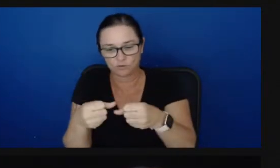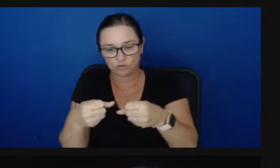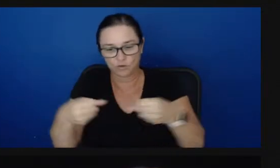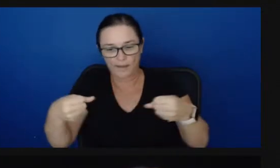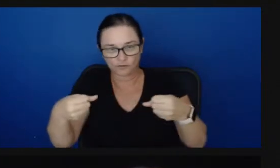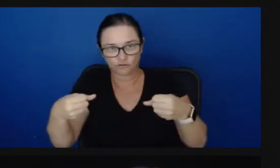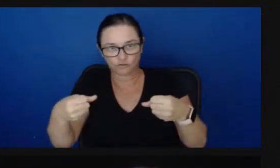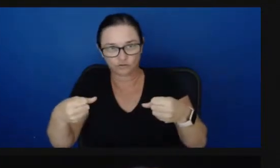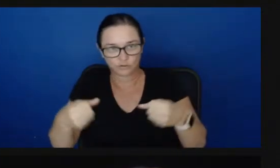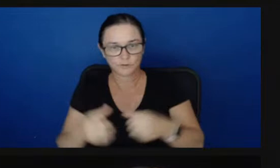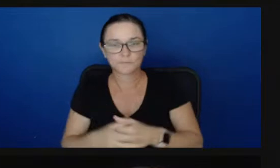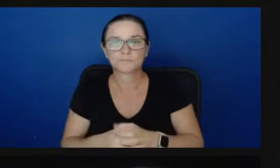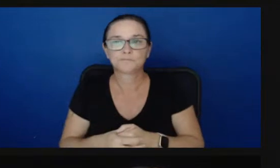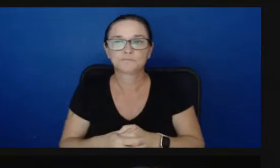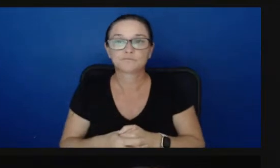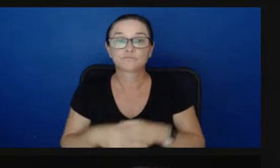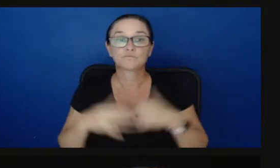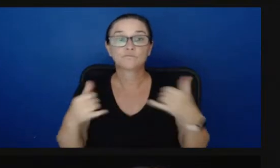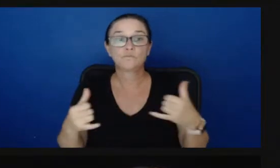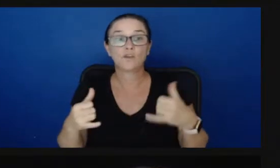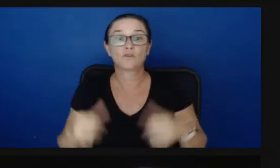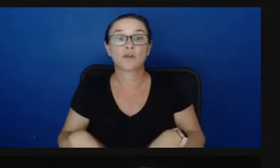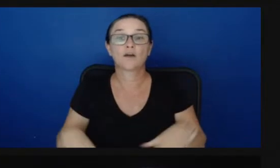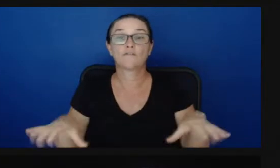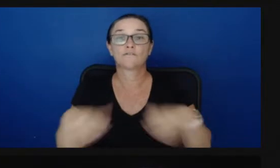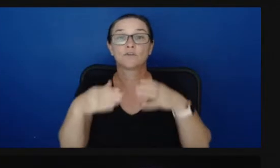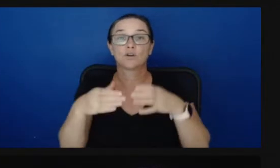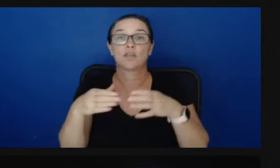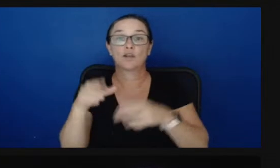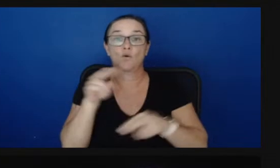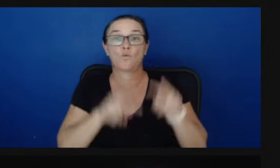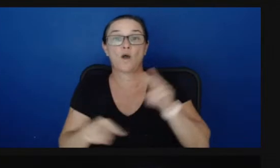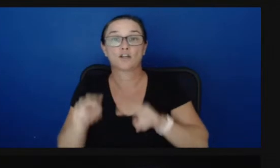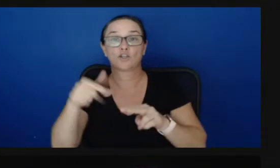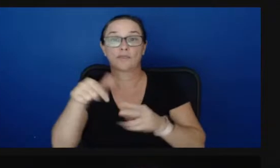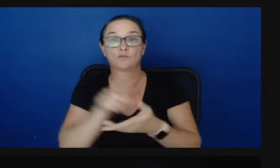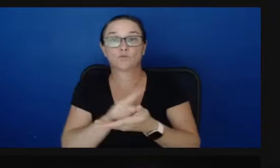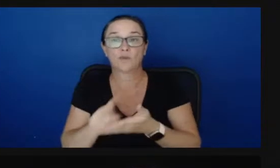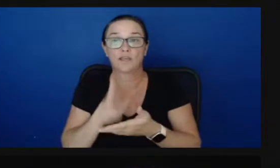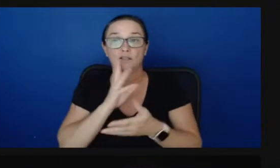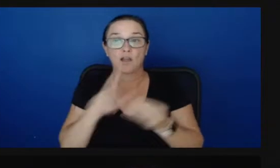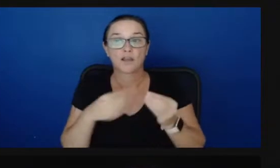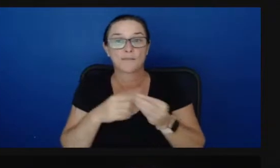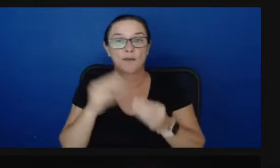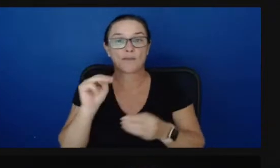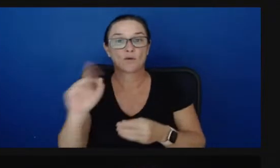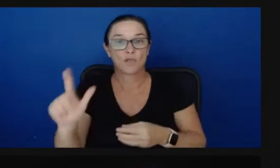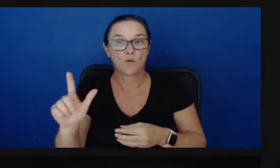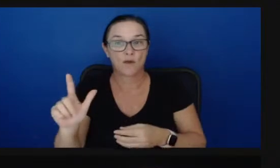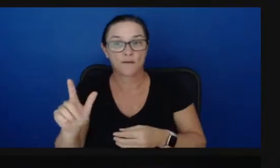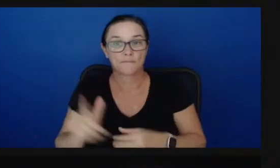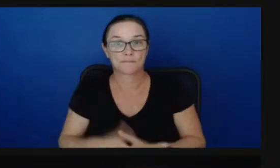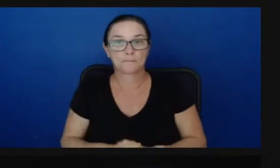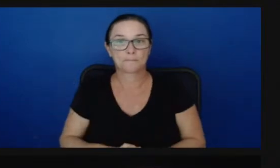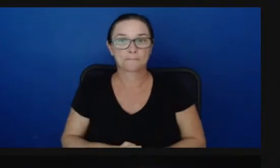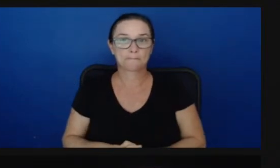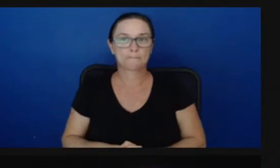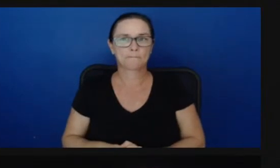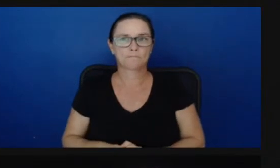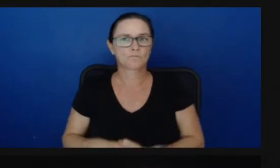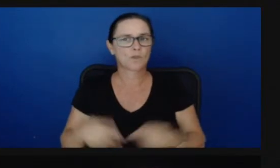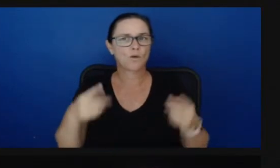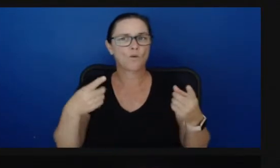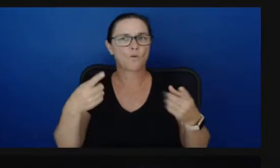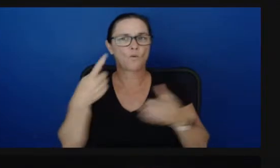to Volcano Watch, because Volcano Watch this week is about Mauna Loa, in fact. What's shaking beneath Mauna